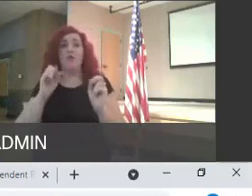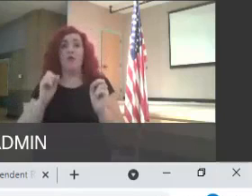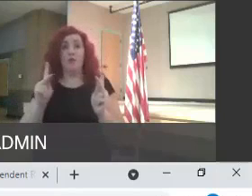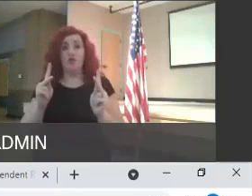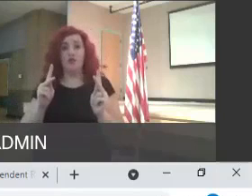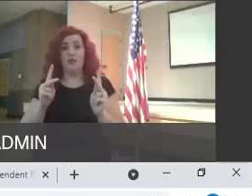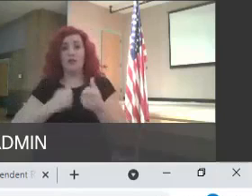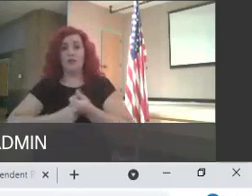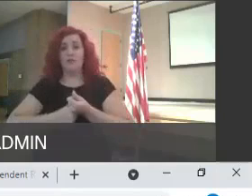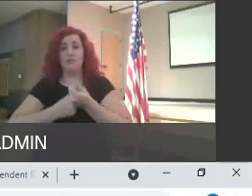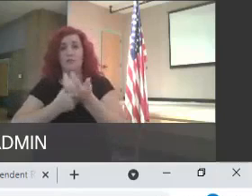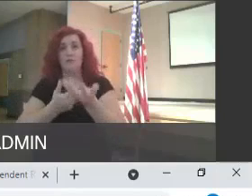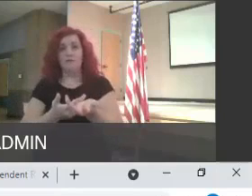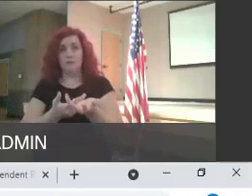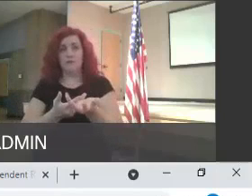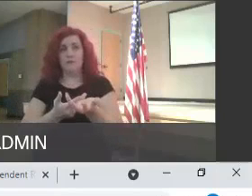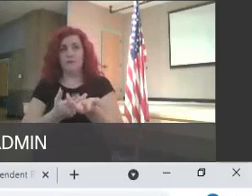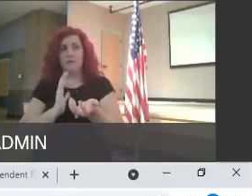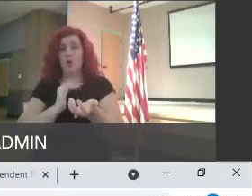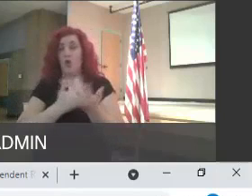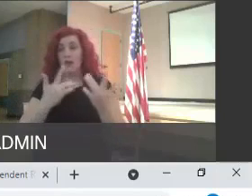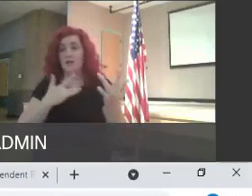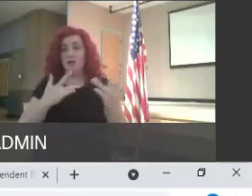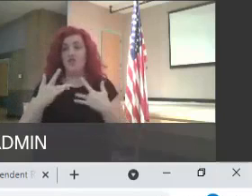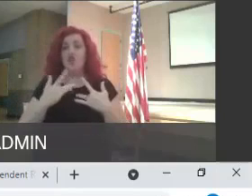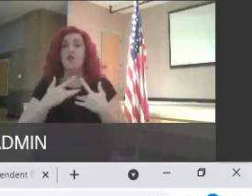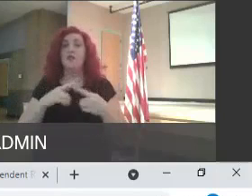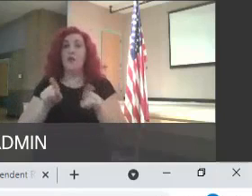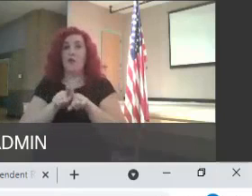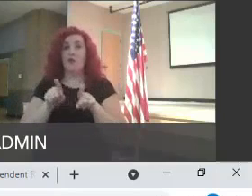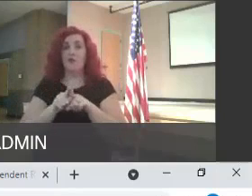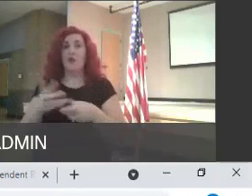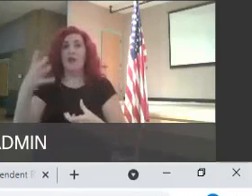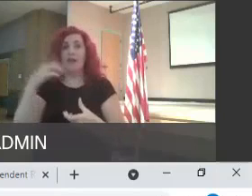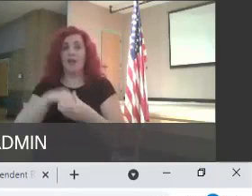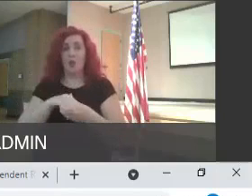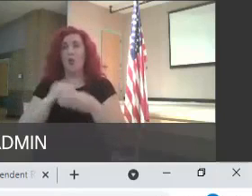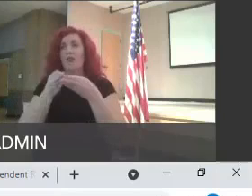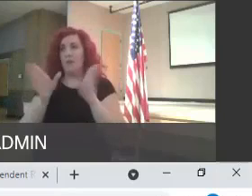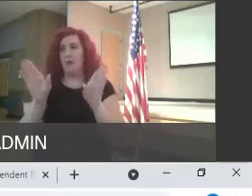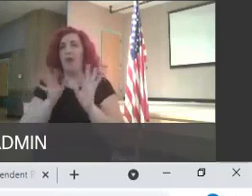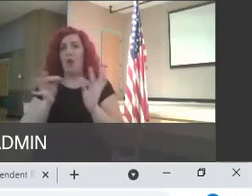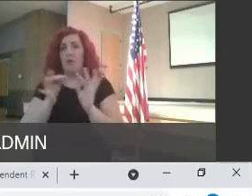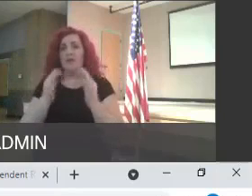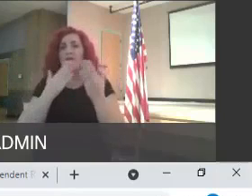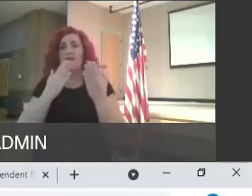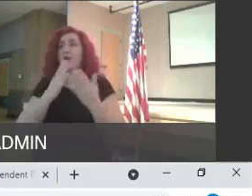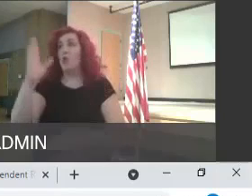express our concerns and also include in the public comments. Thank you. God